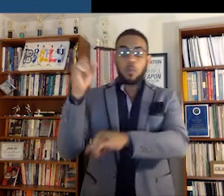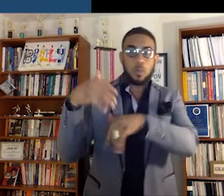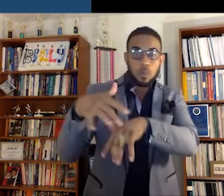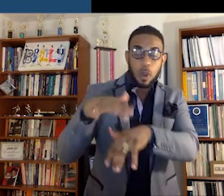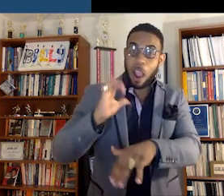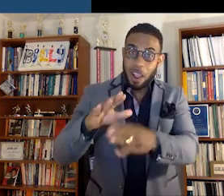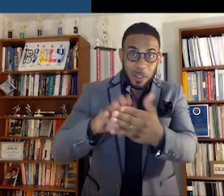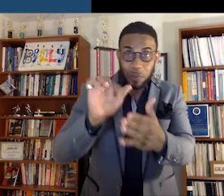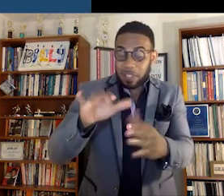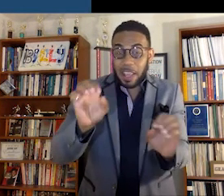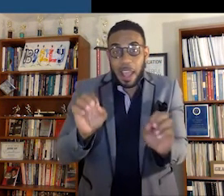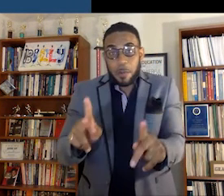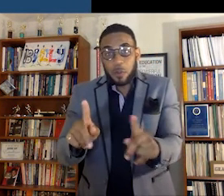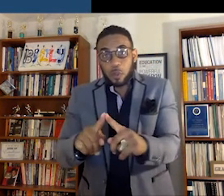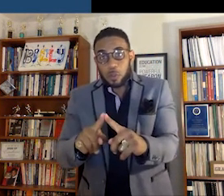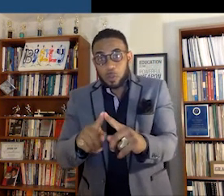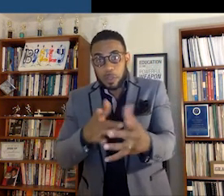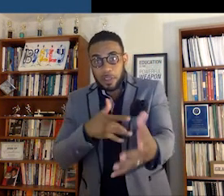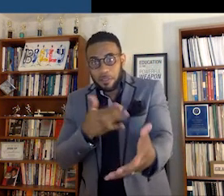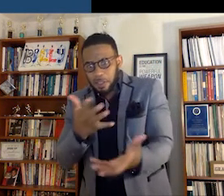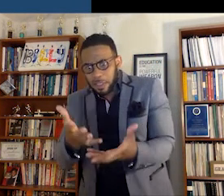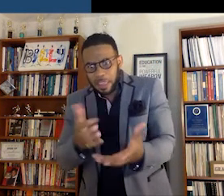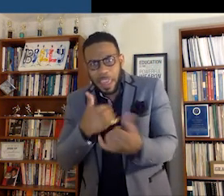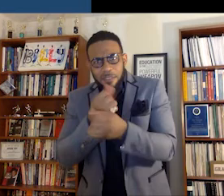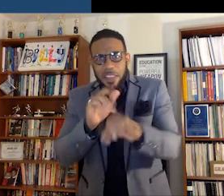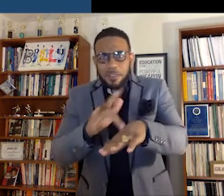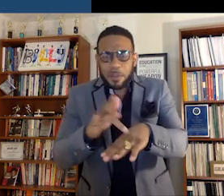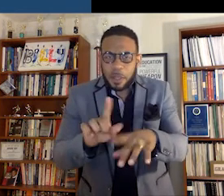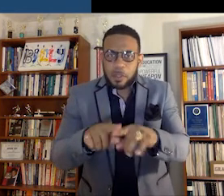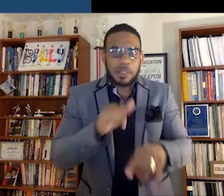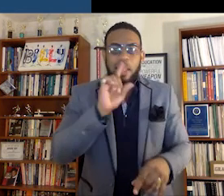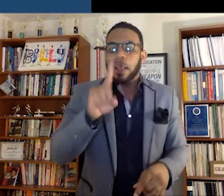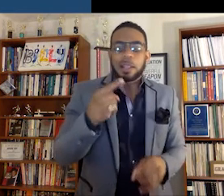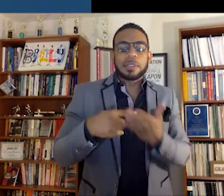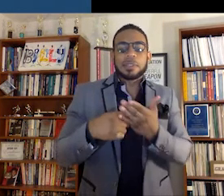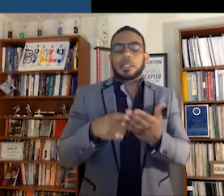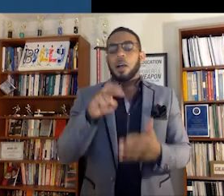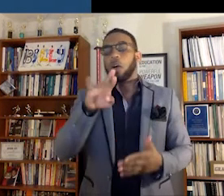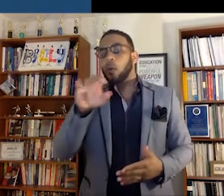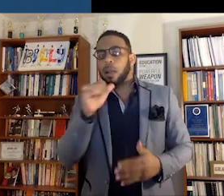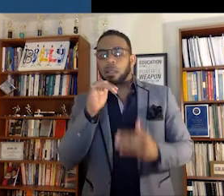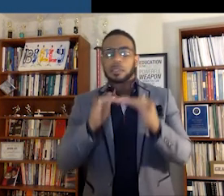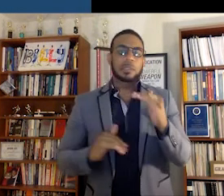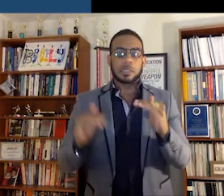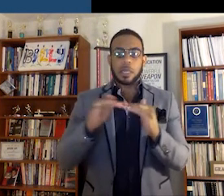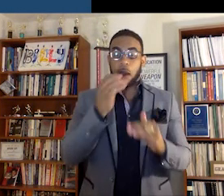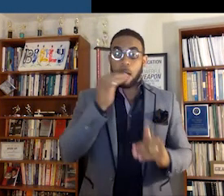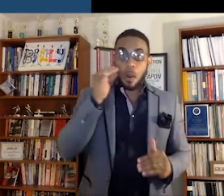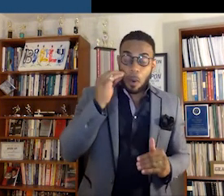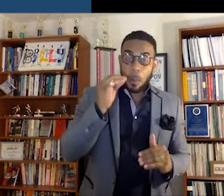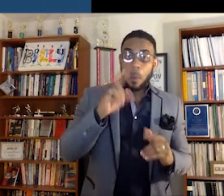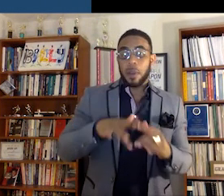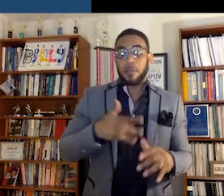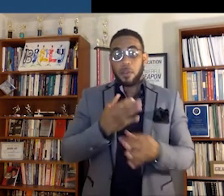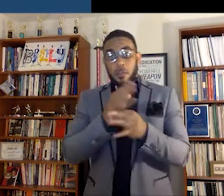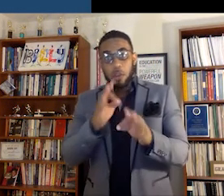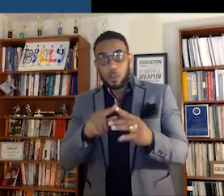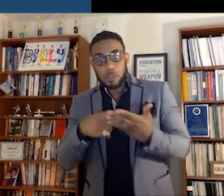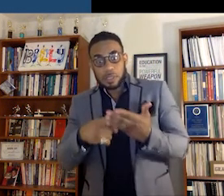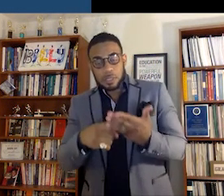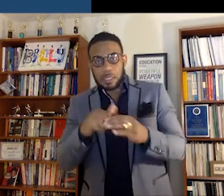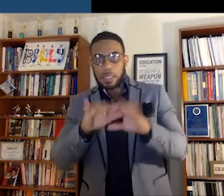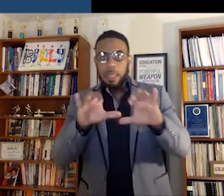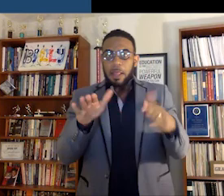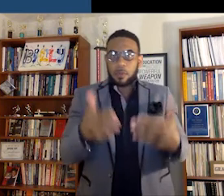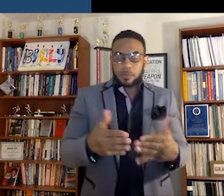our students need an opportunity and to feel that they have a safe space to not just discuss racial injustice at home, but feel free to discuss it